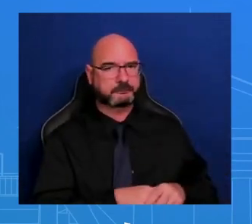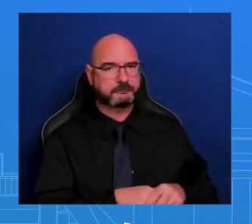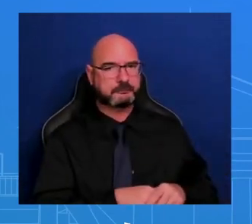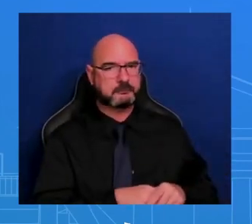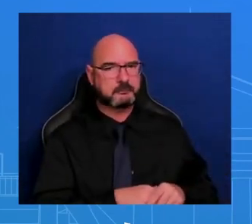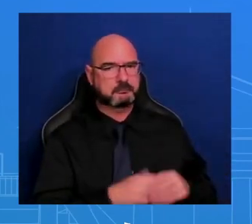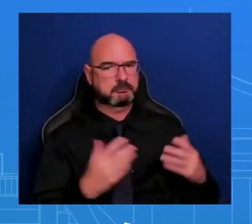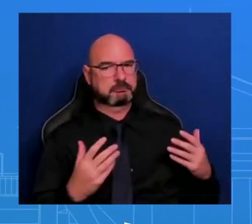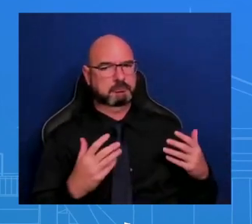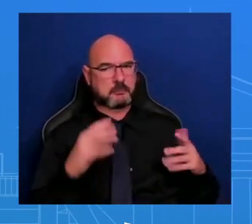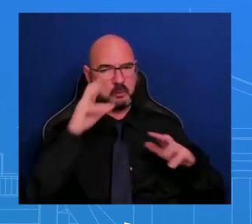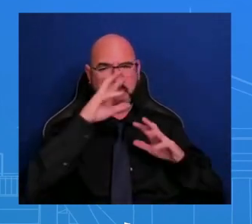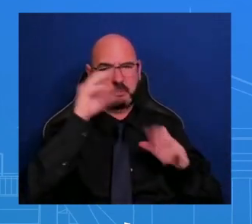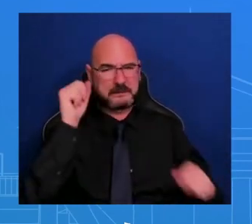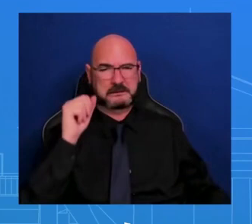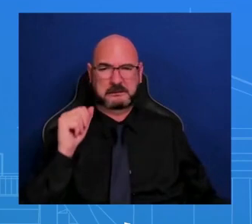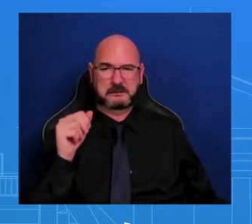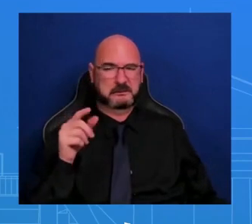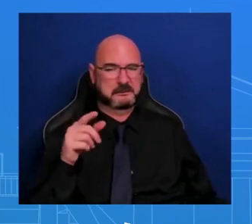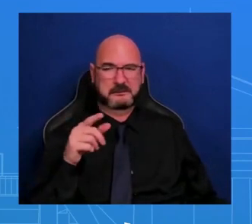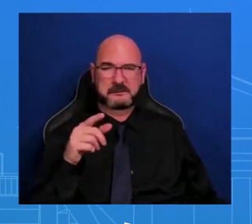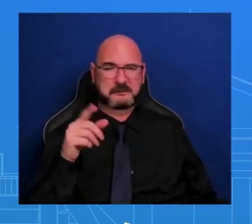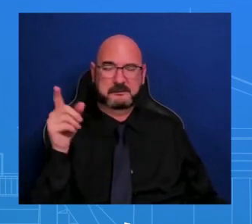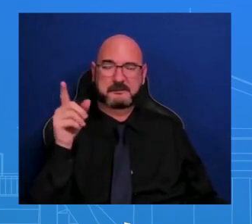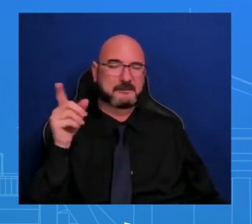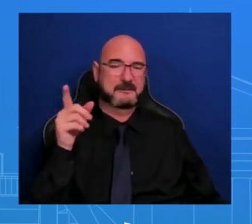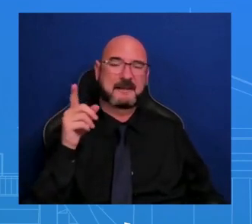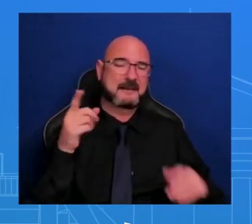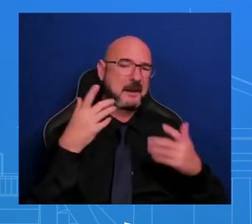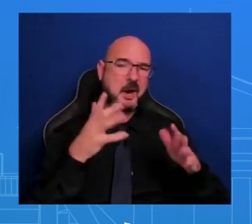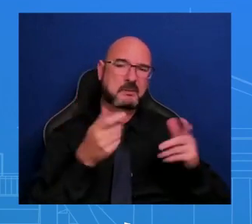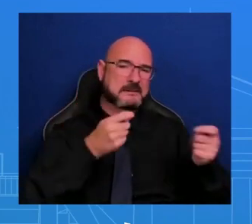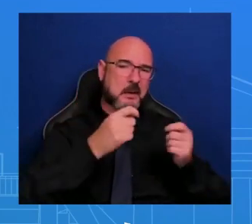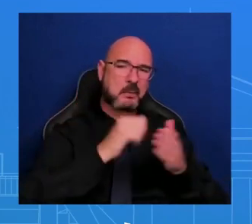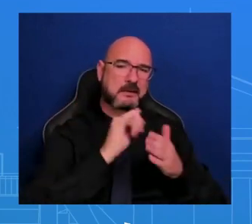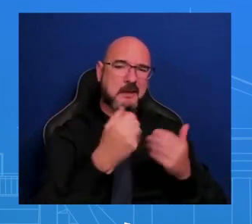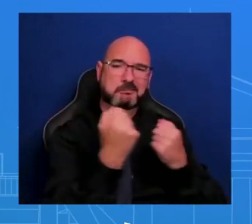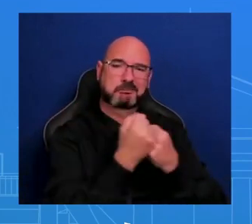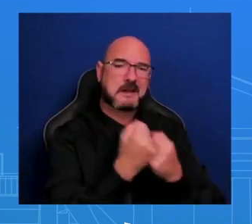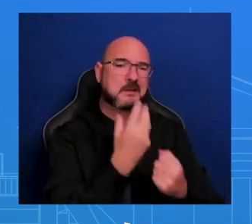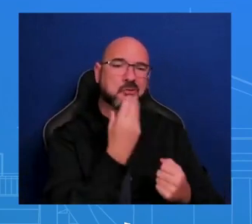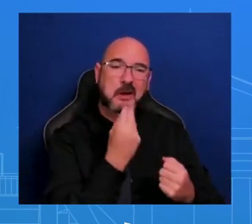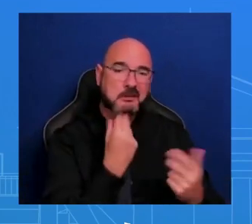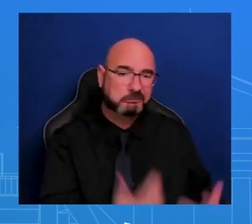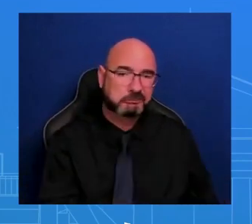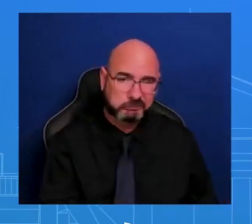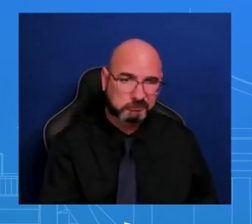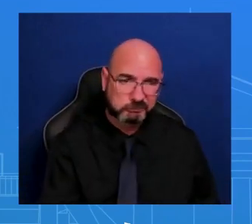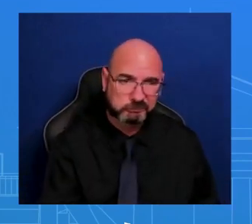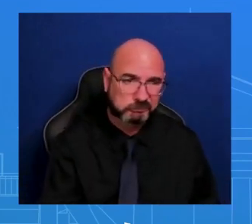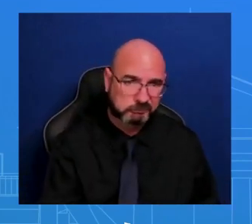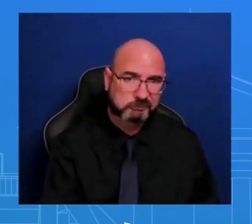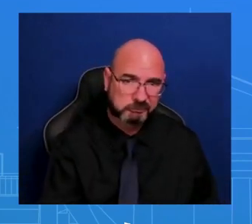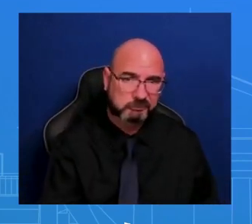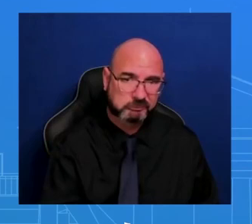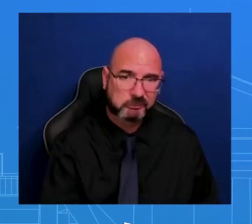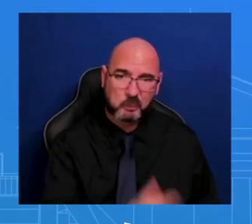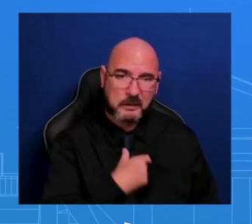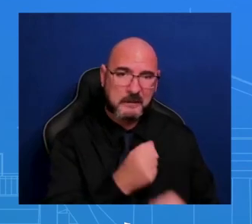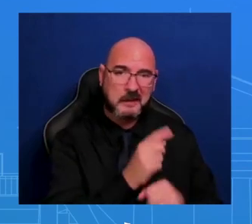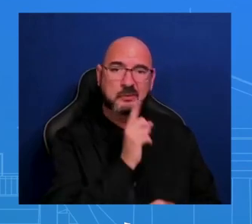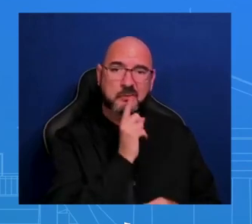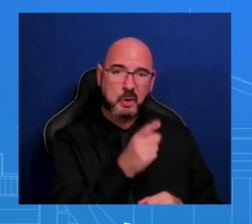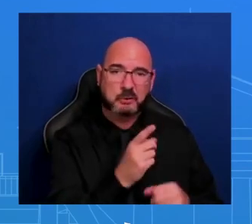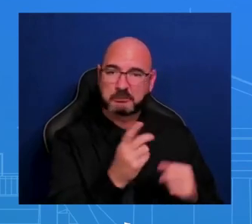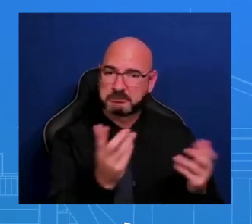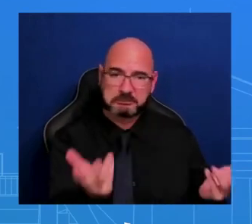our support for Israel and how we want to make sure that they are able to deal with a